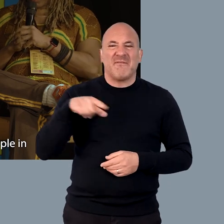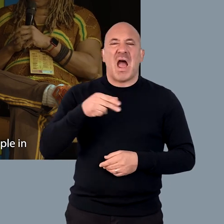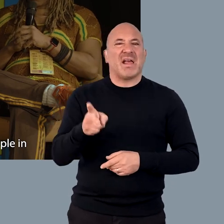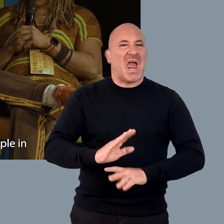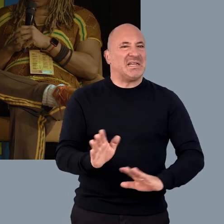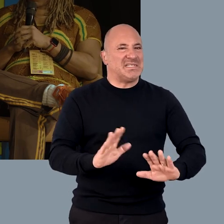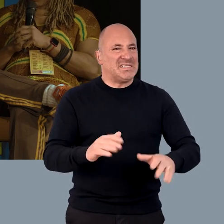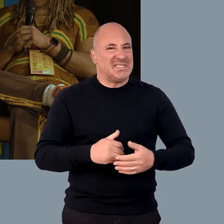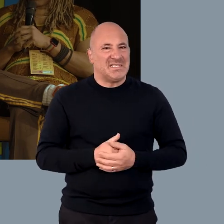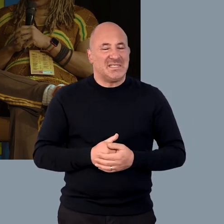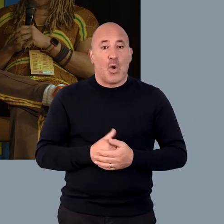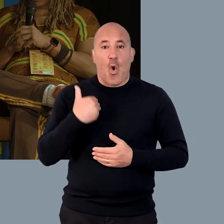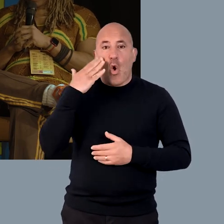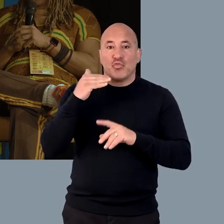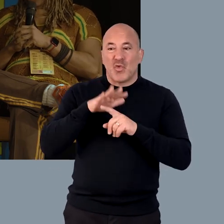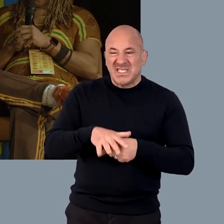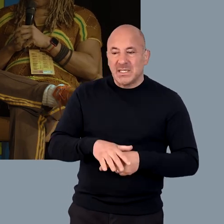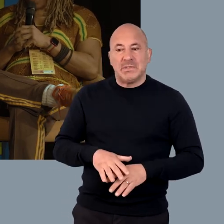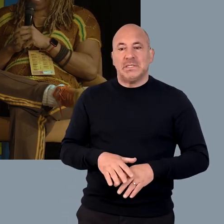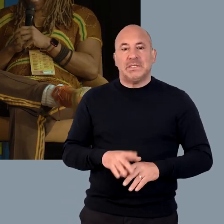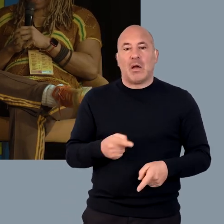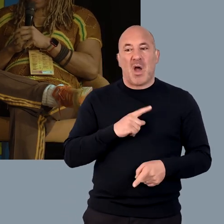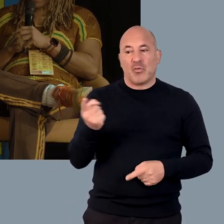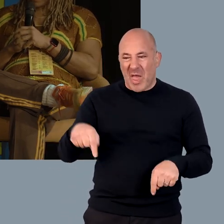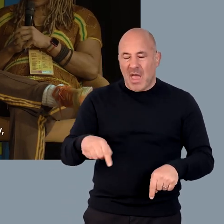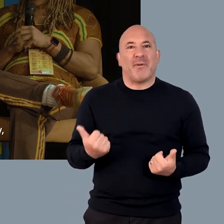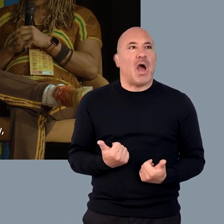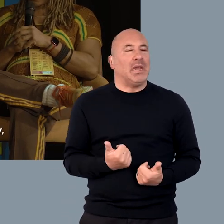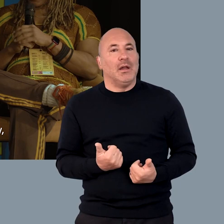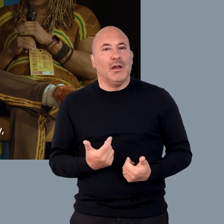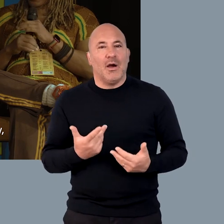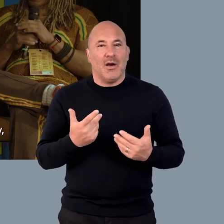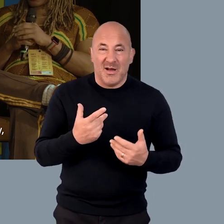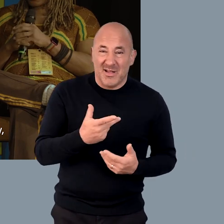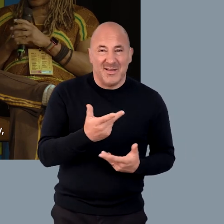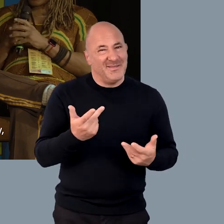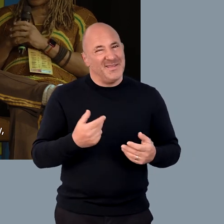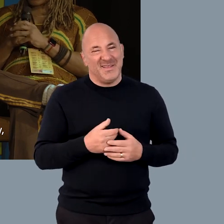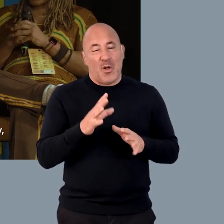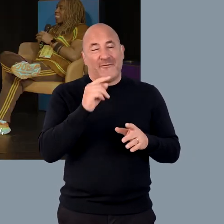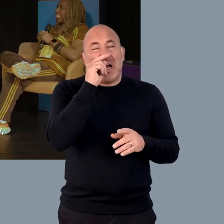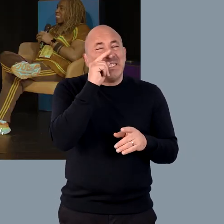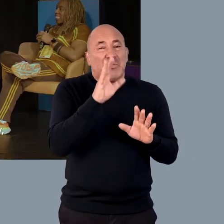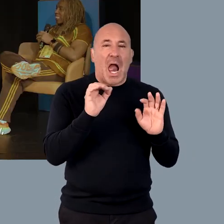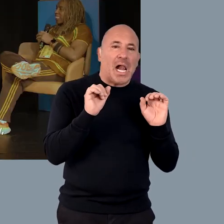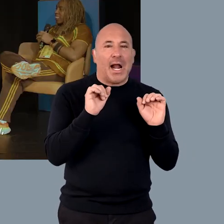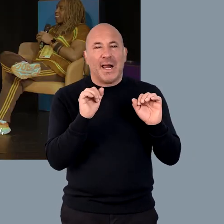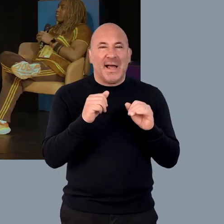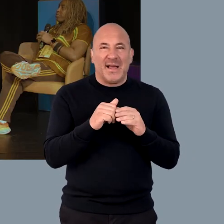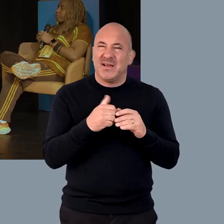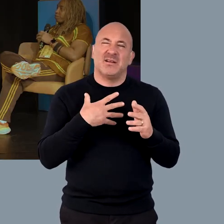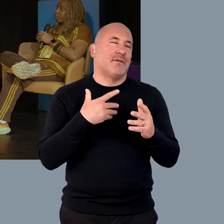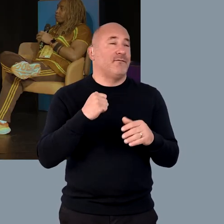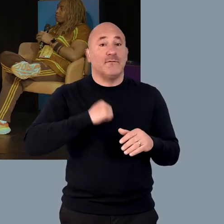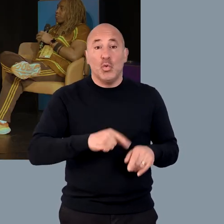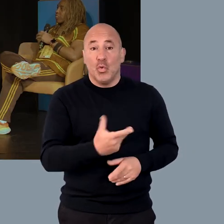invite any black people and then they won't mention racism because we won't be here They're just they're too fussy, you know, we just don't want to deal with that.